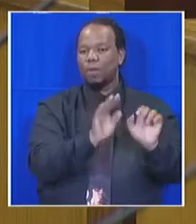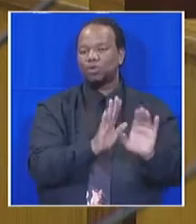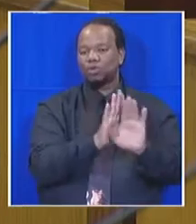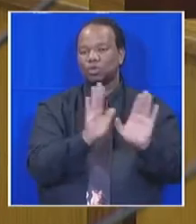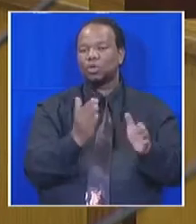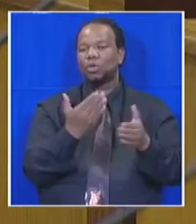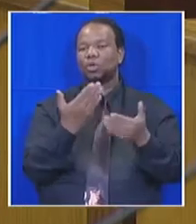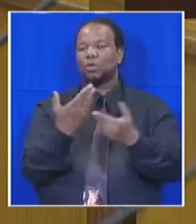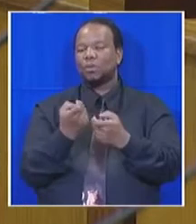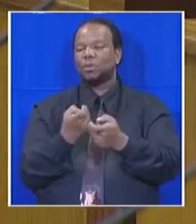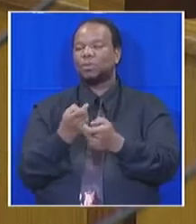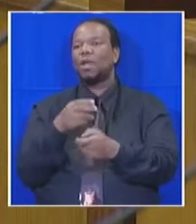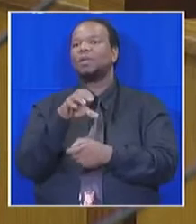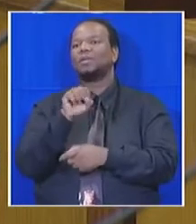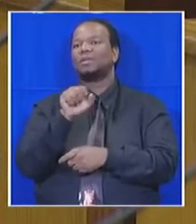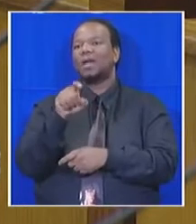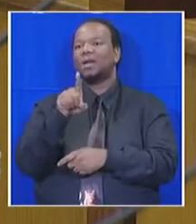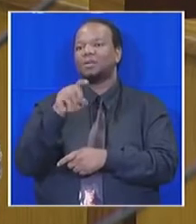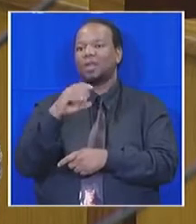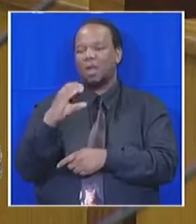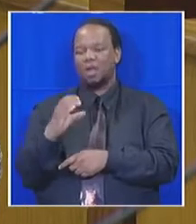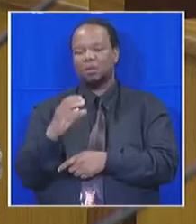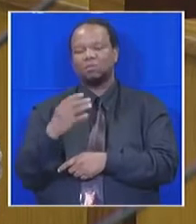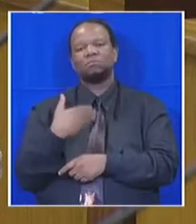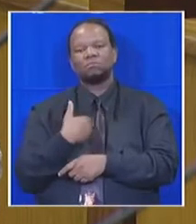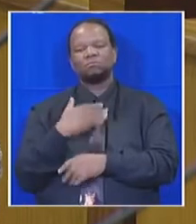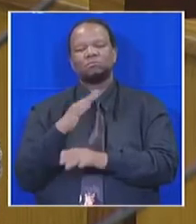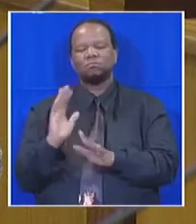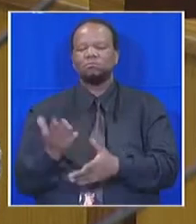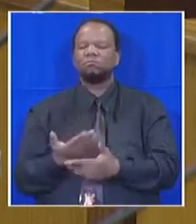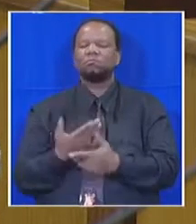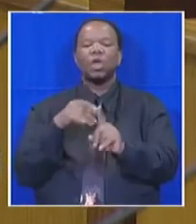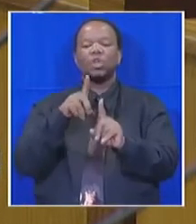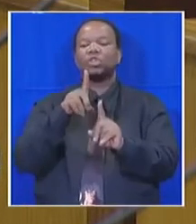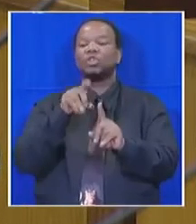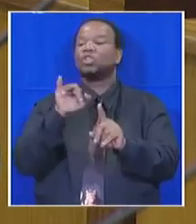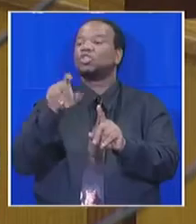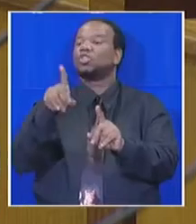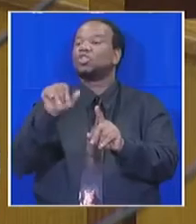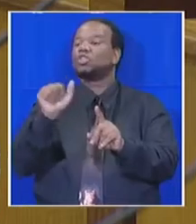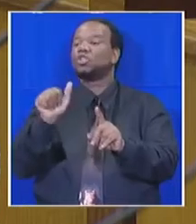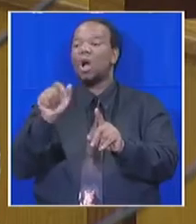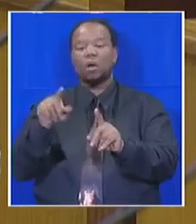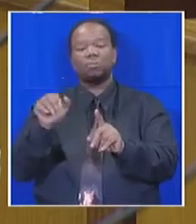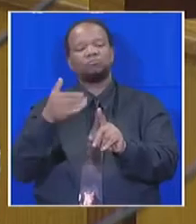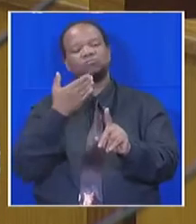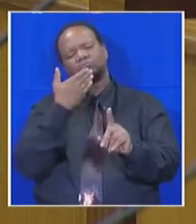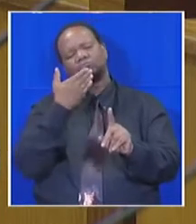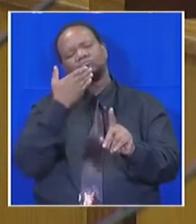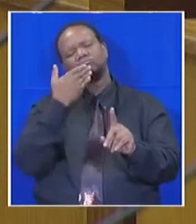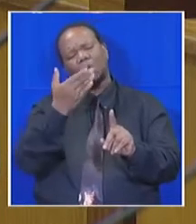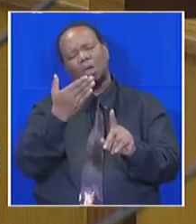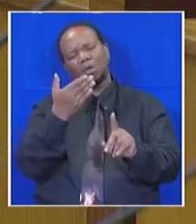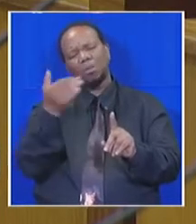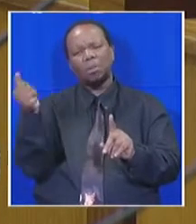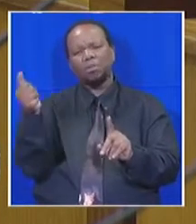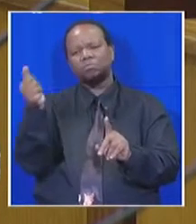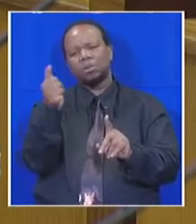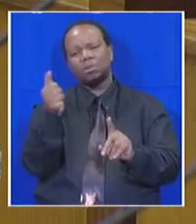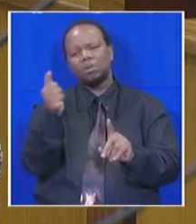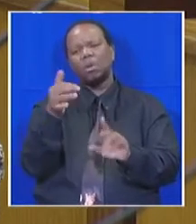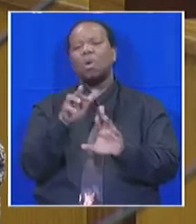Southern Africa, and congratulate Ms. Didiza on her appointment and wishing her a successful term